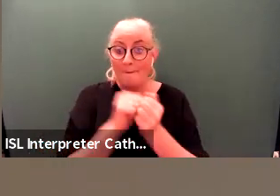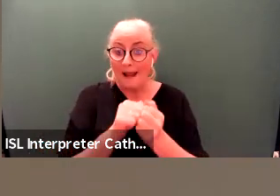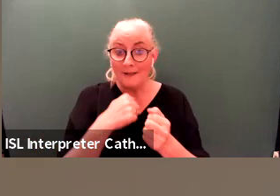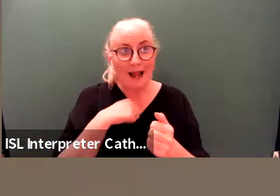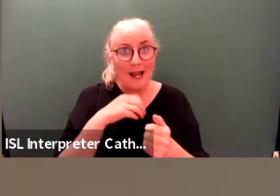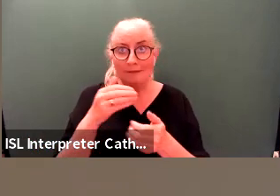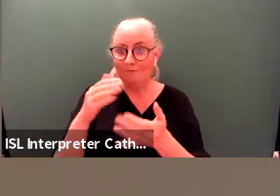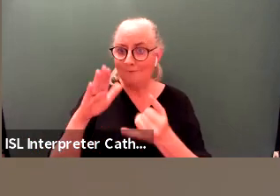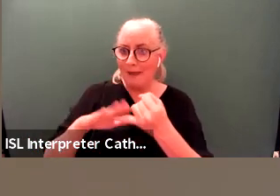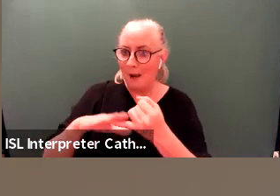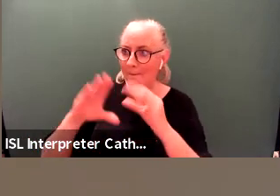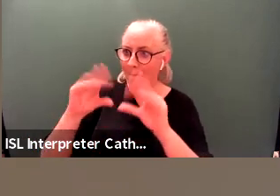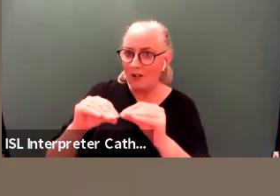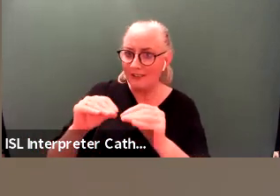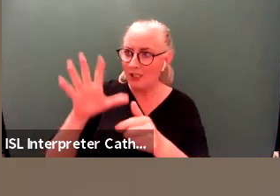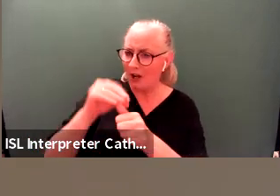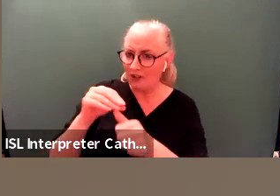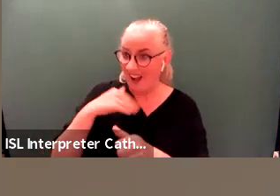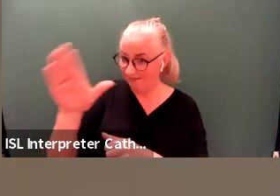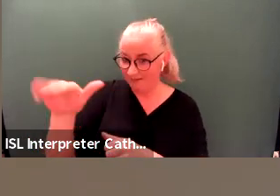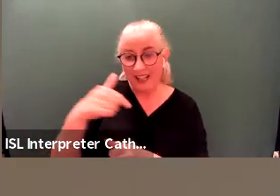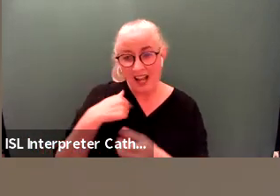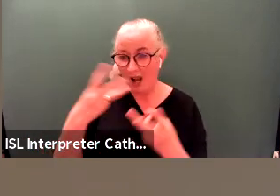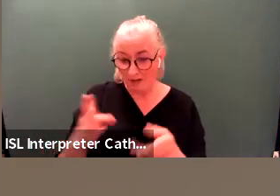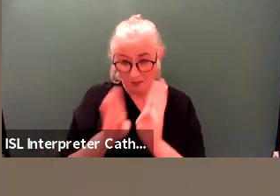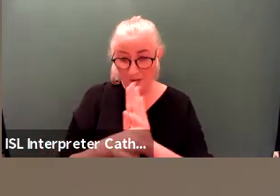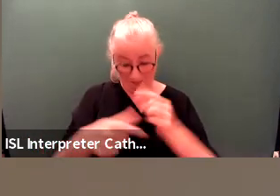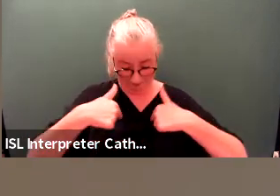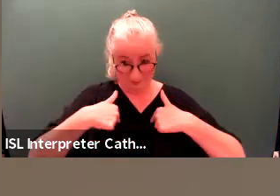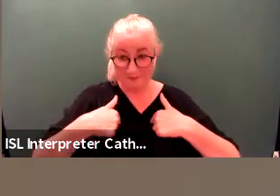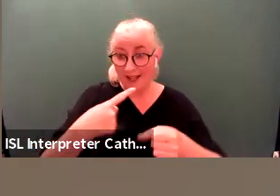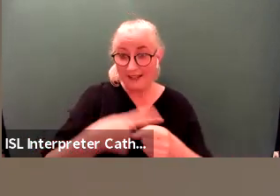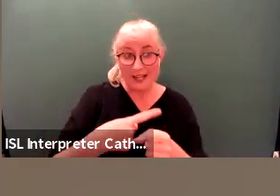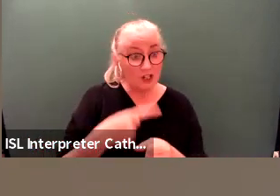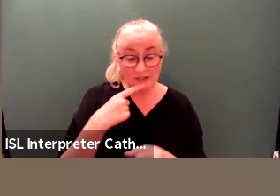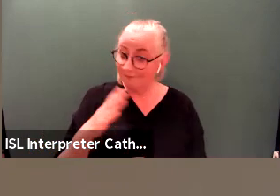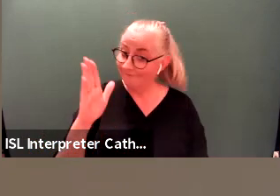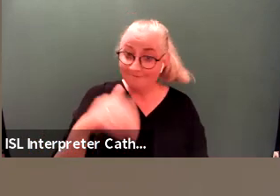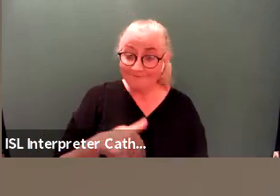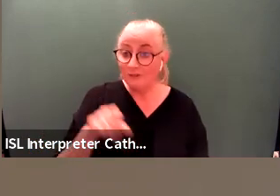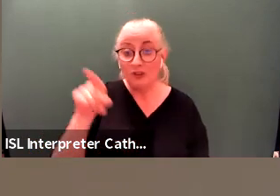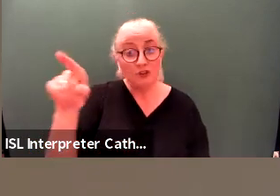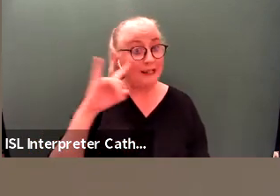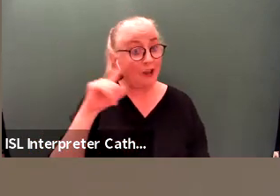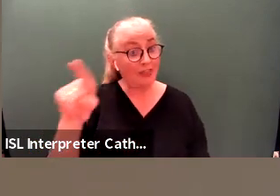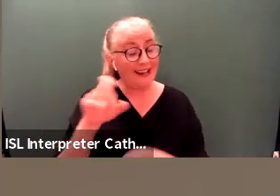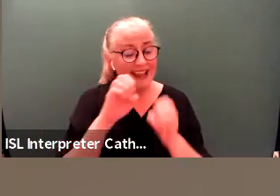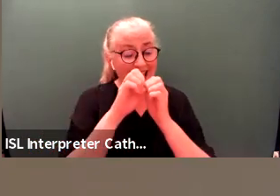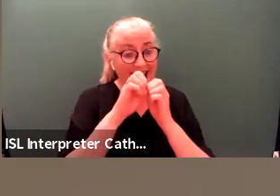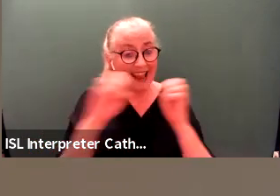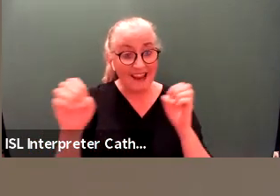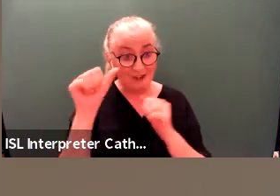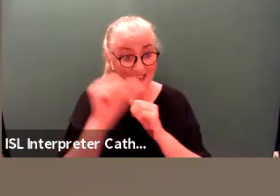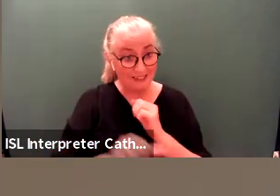specialist, that's what I said to her, I just want to be me. And she said she hears it every day, every day.